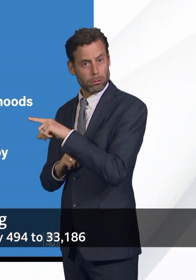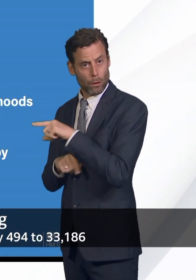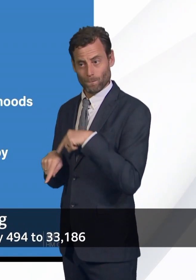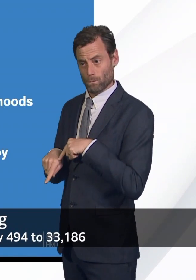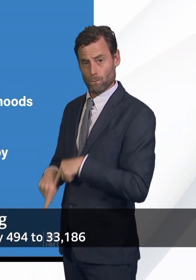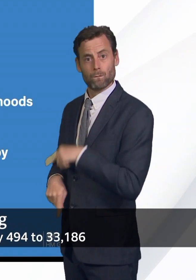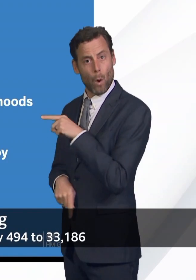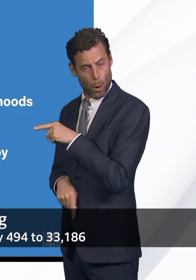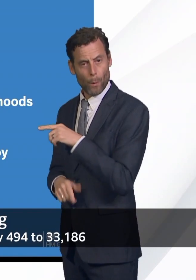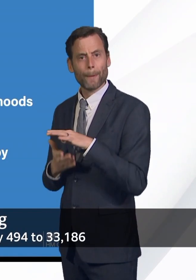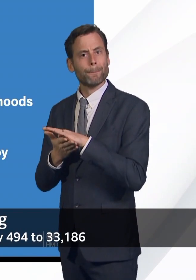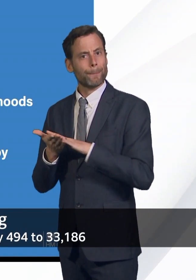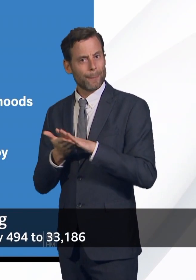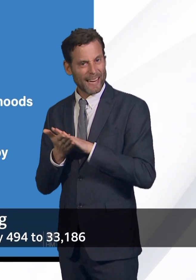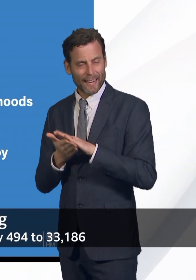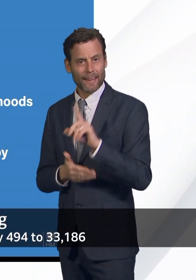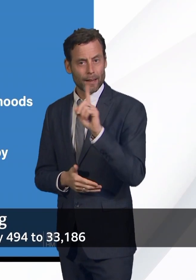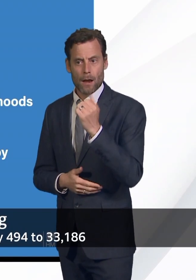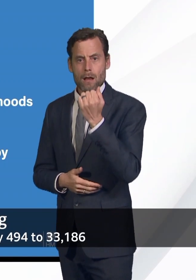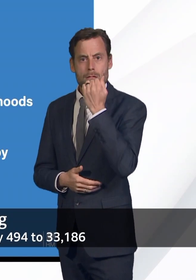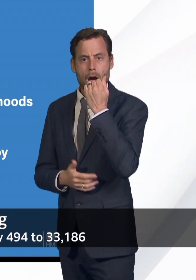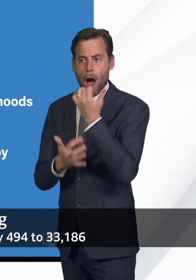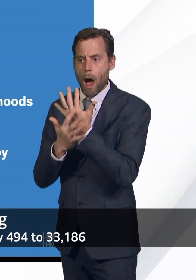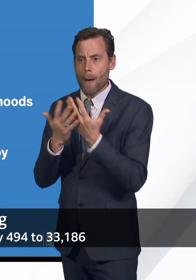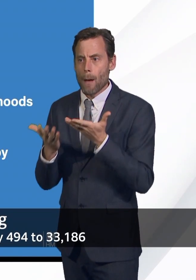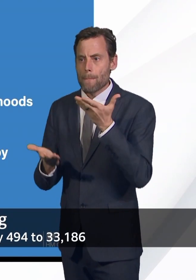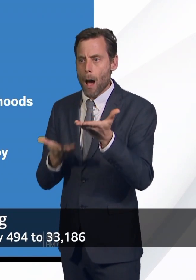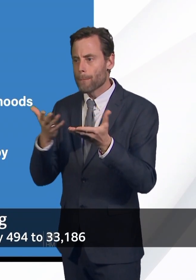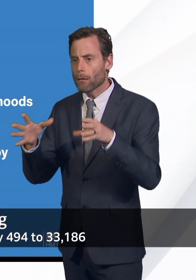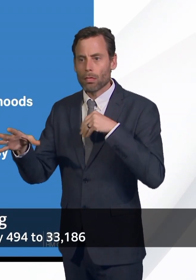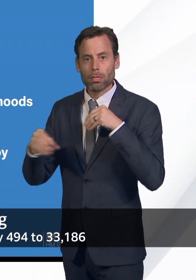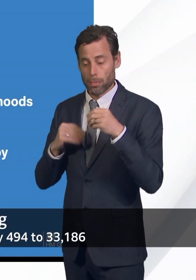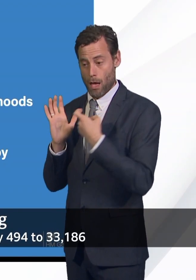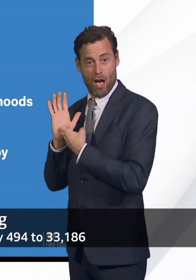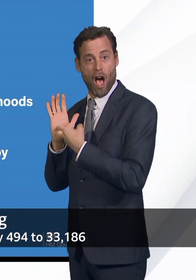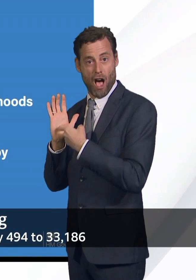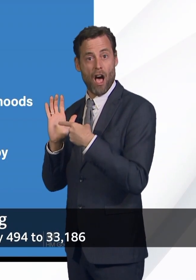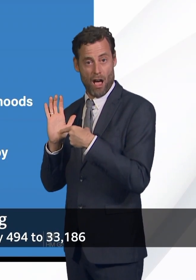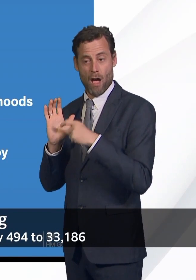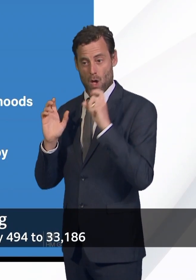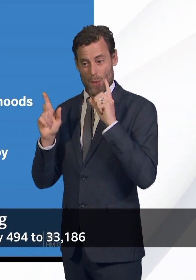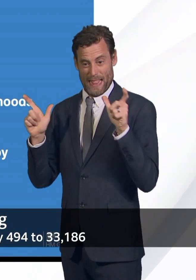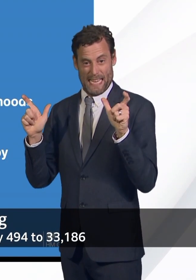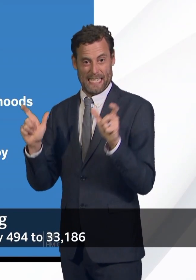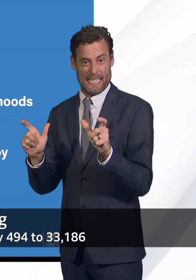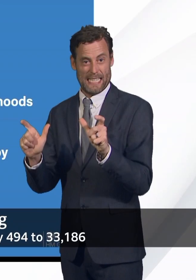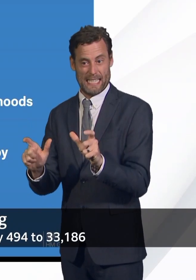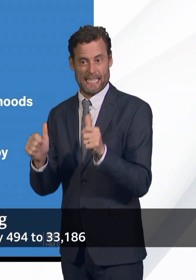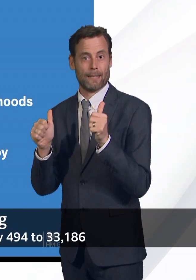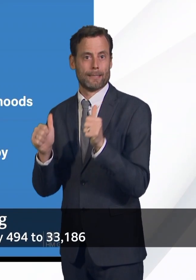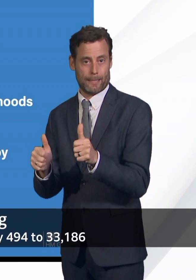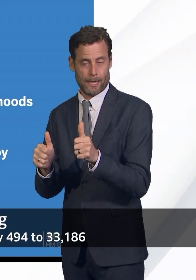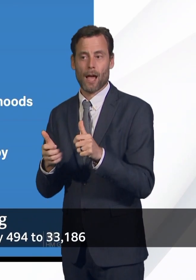and reducing the number of infections. This is how we will continue to save lives and